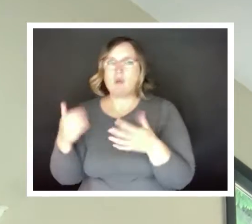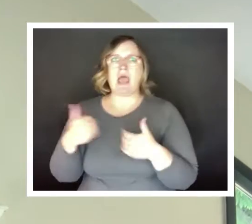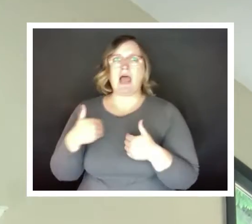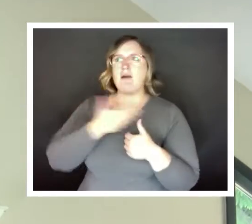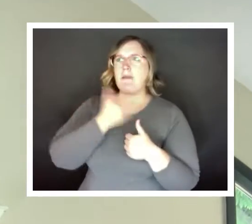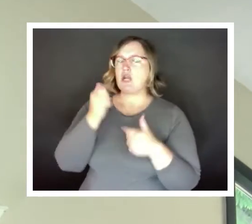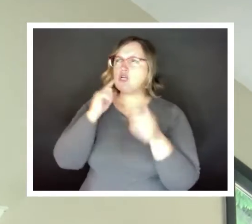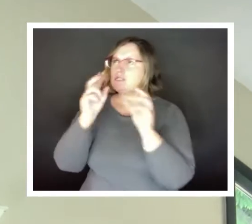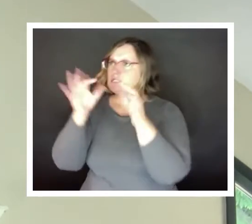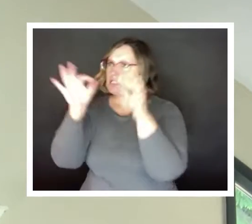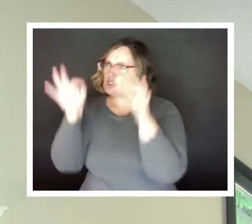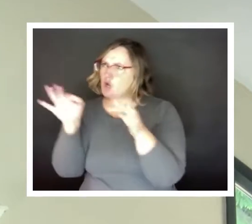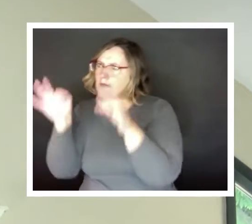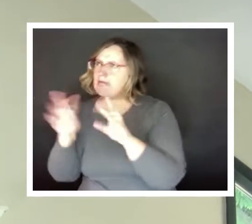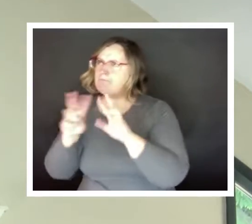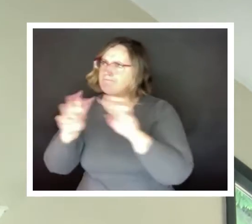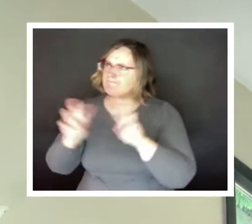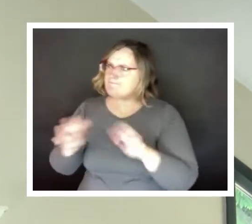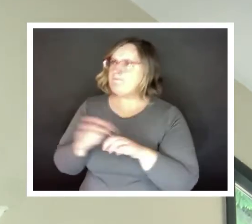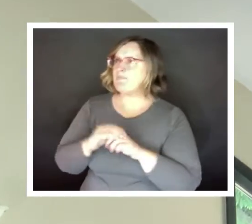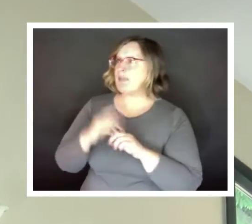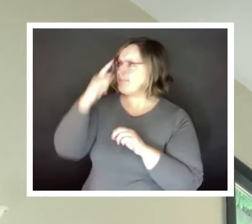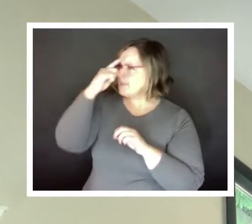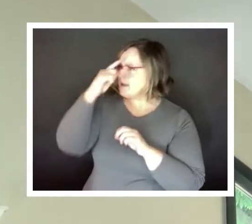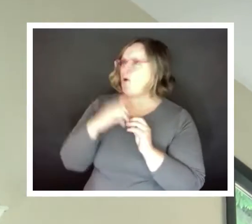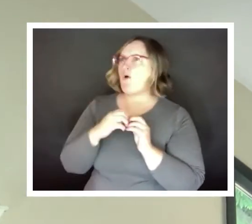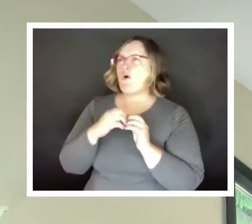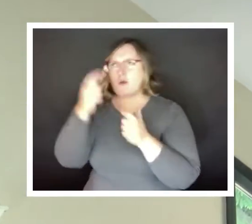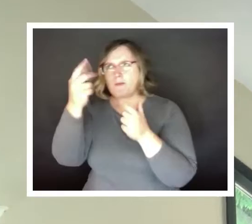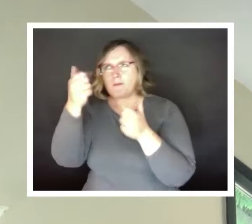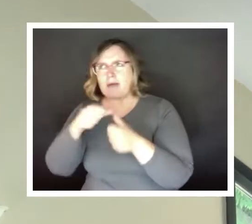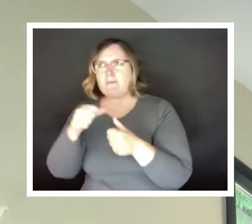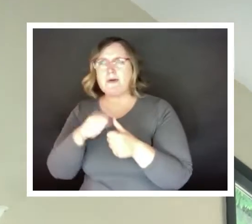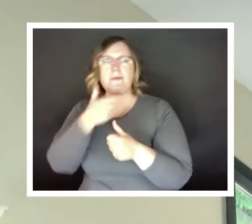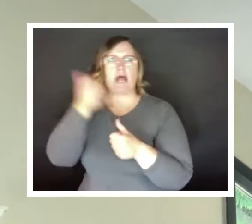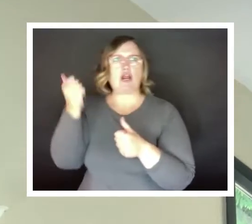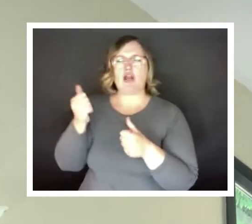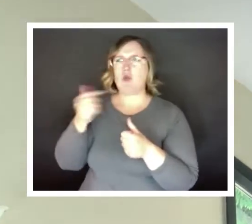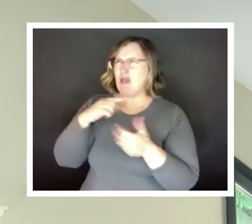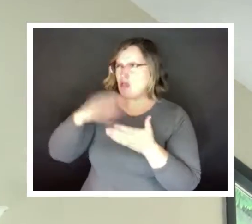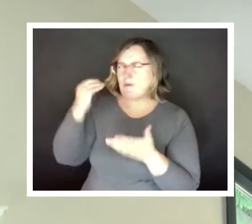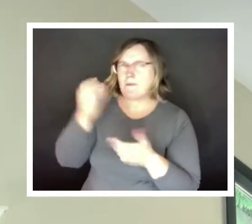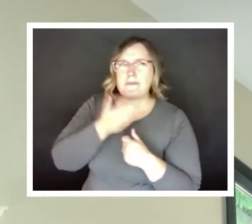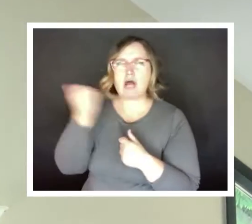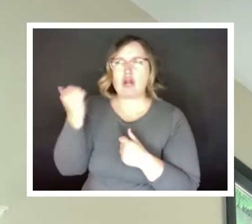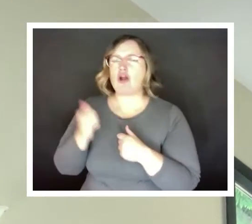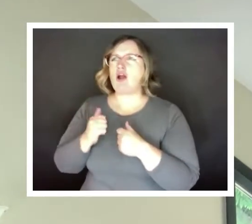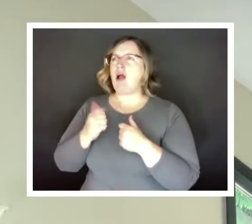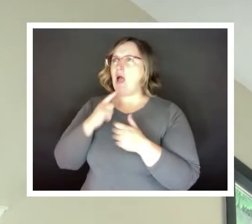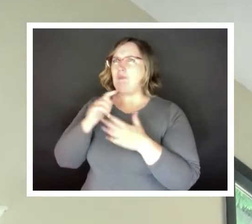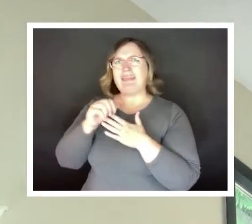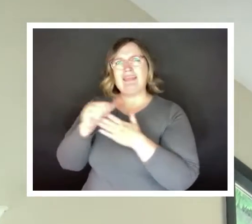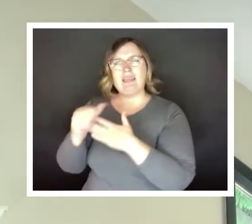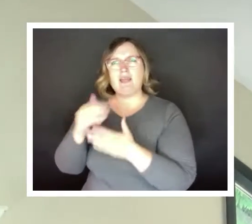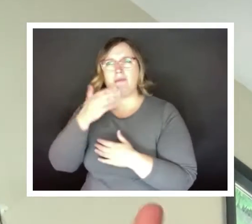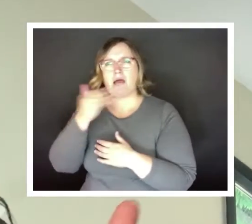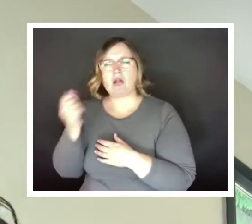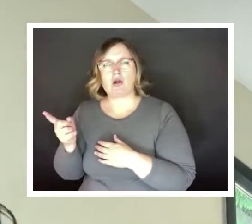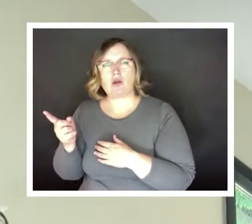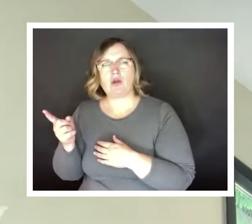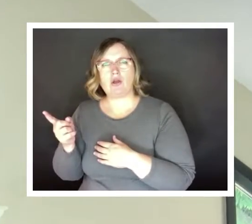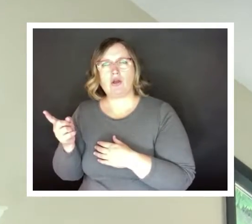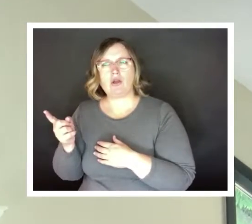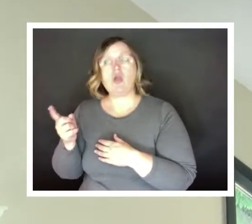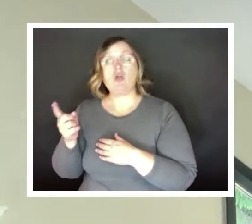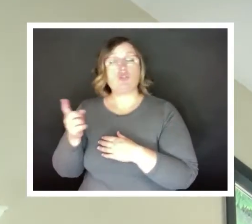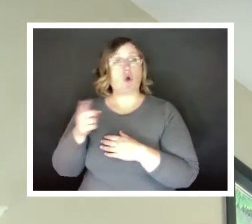that we think critically, that we can remember things better, that we learn better, and ultimately we lead better. So as you